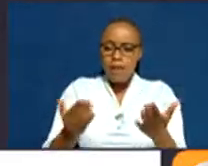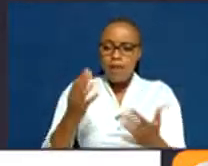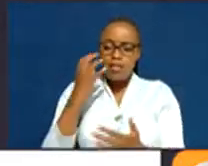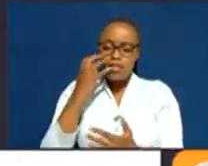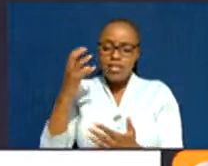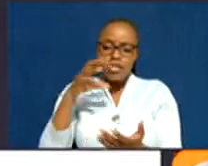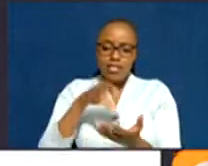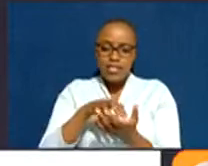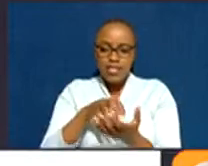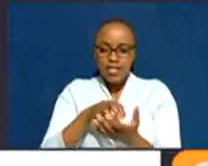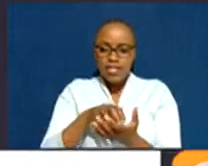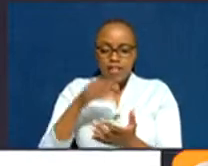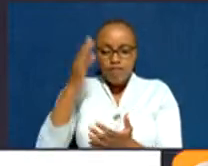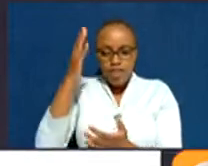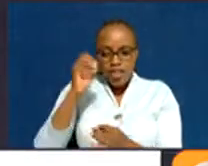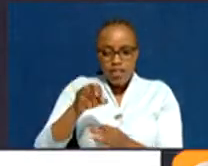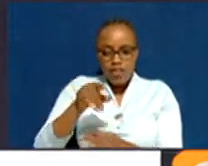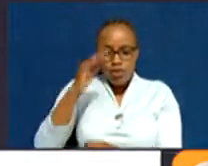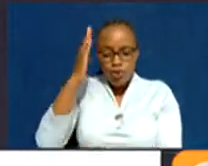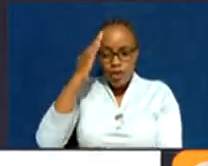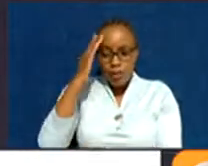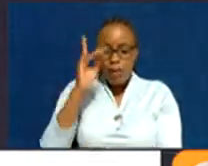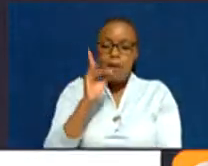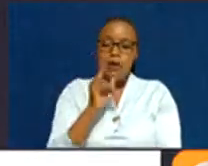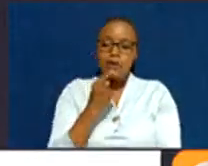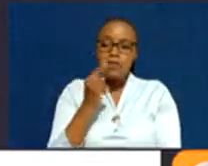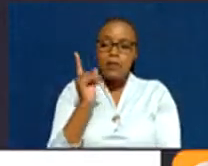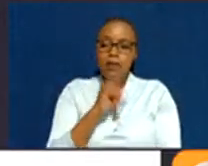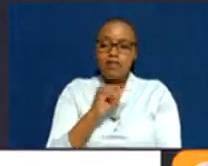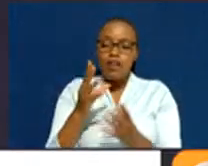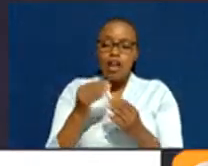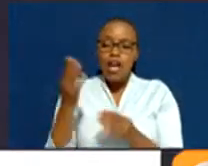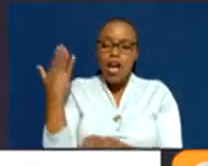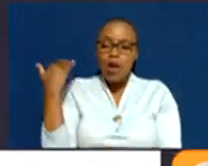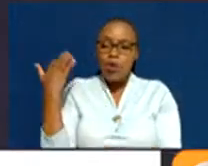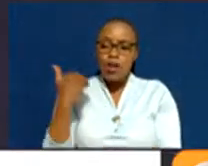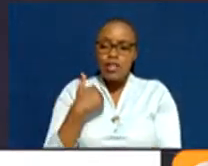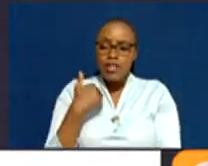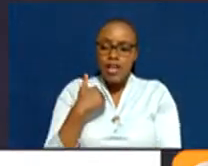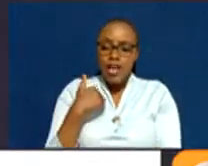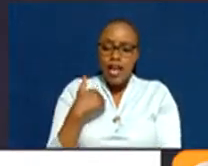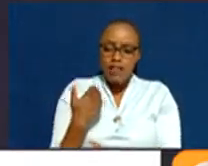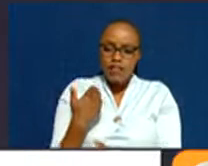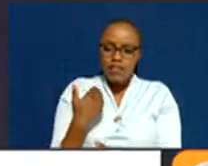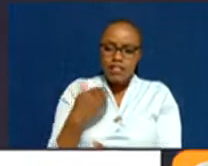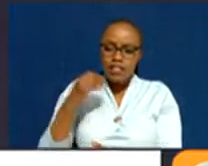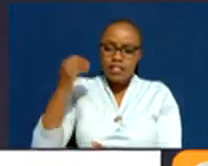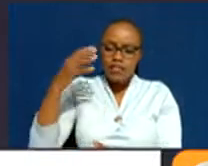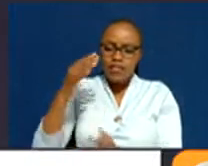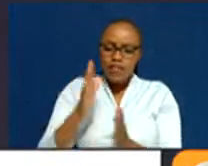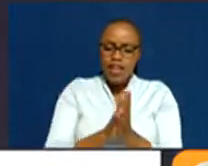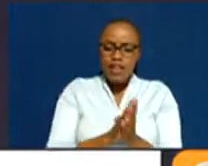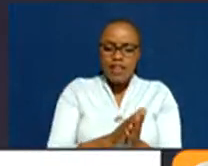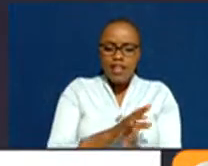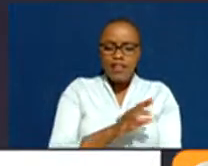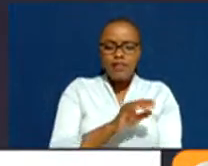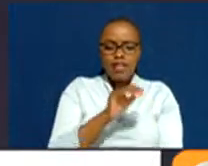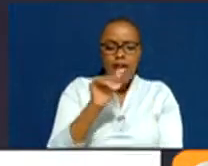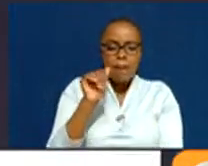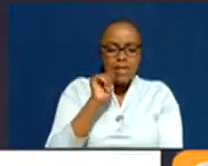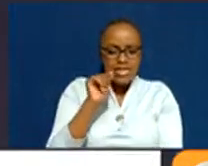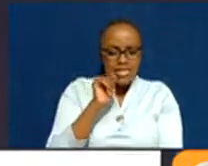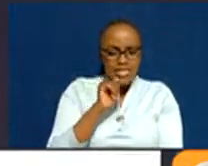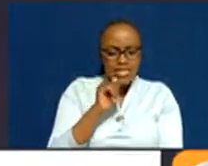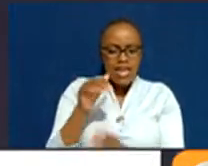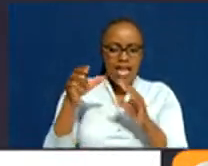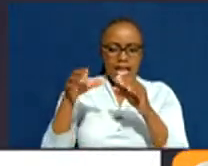sunsetting on it. If you remember, there was this saying long time ago, there's that the sun never sets in the British Empire. But indeed